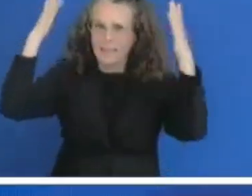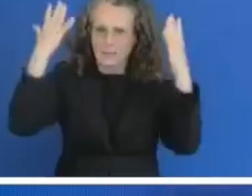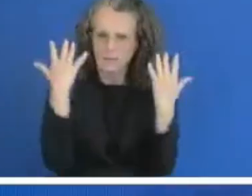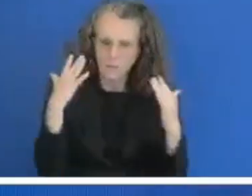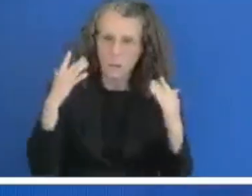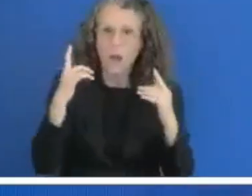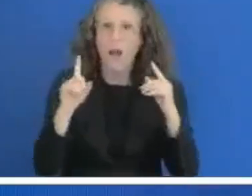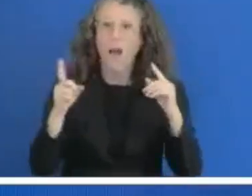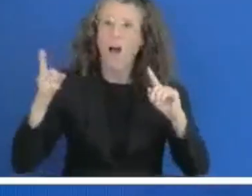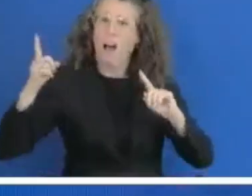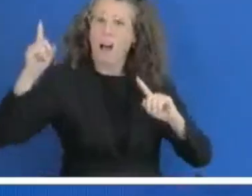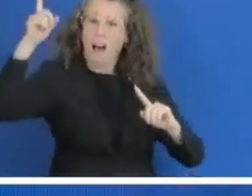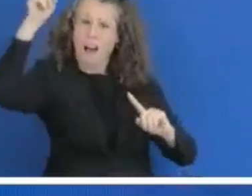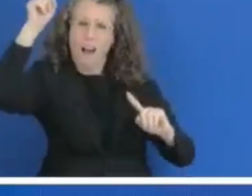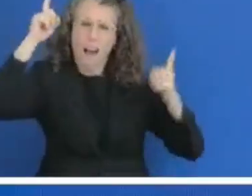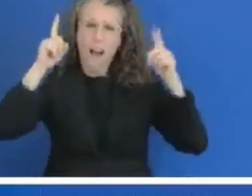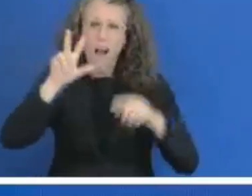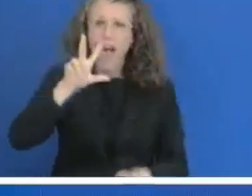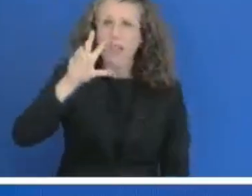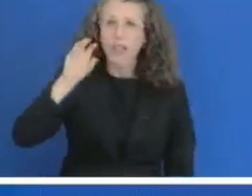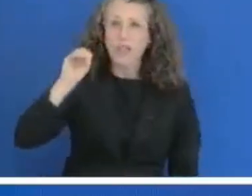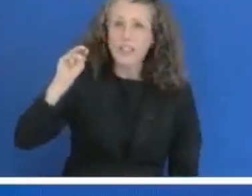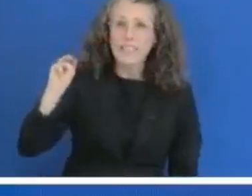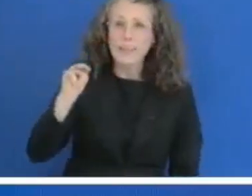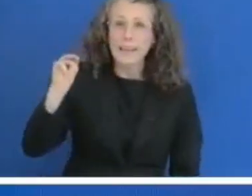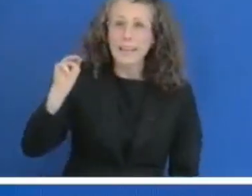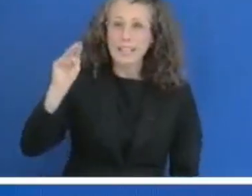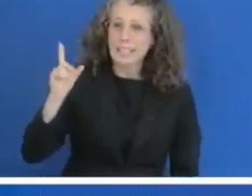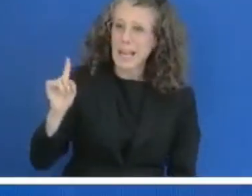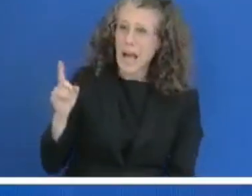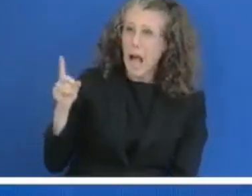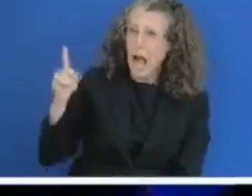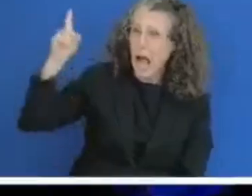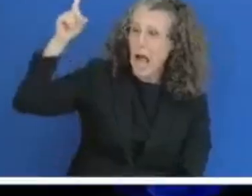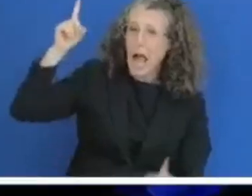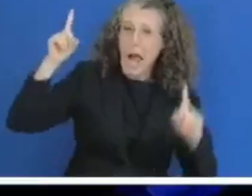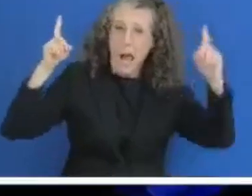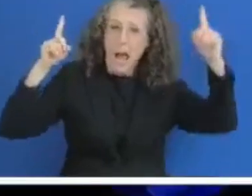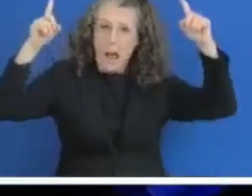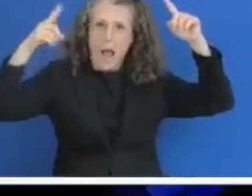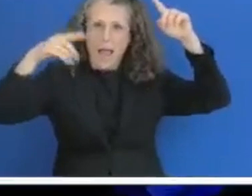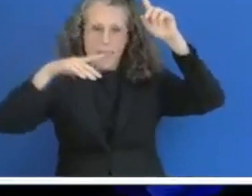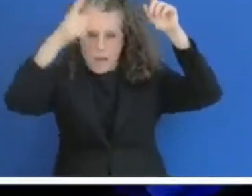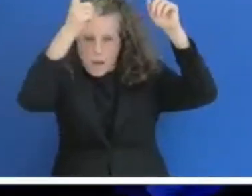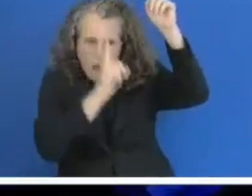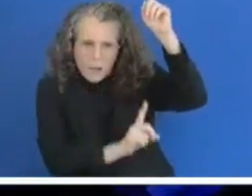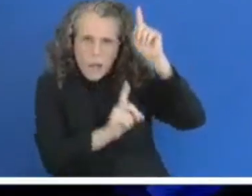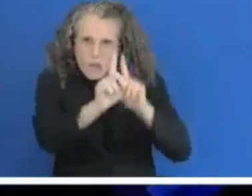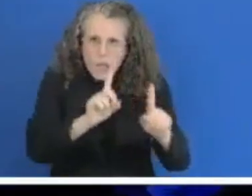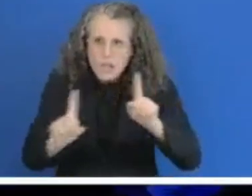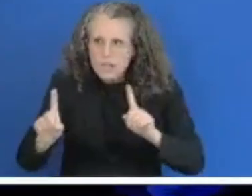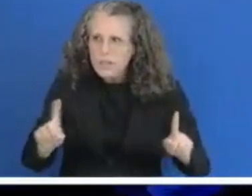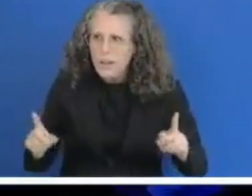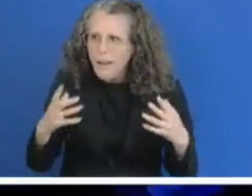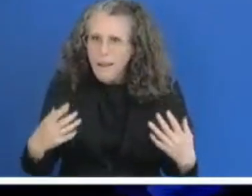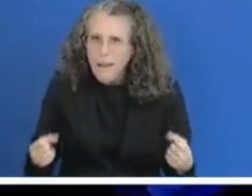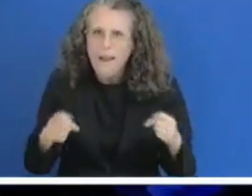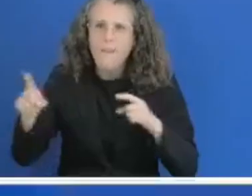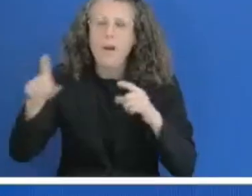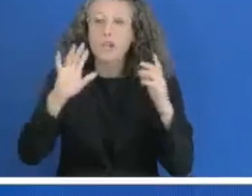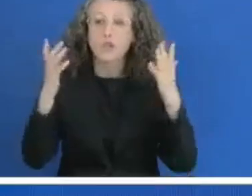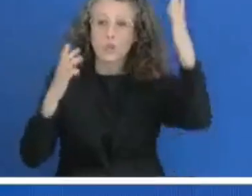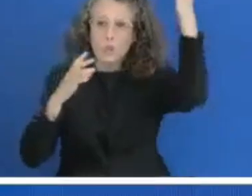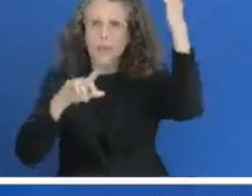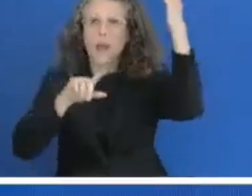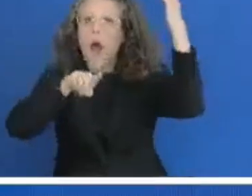30 meters high, and that provides that ecosystem complexity. You have epiphytes growing on these trees. You